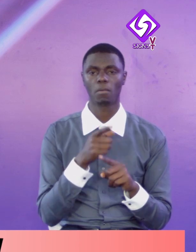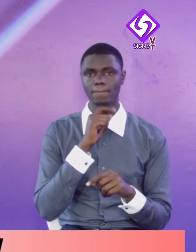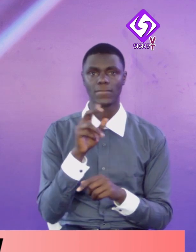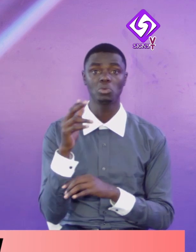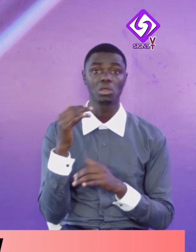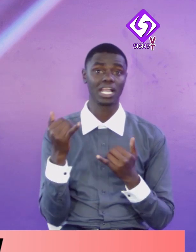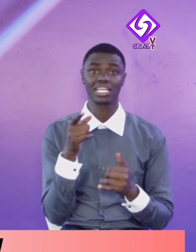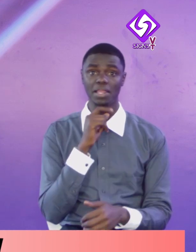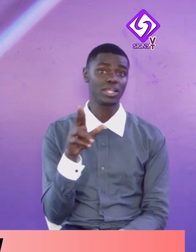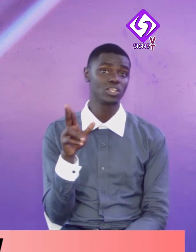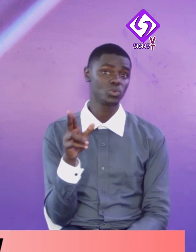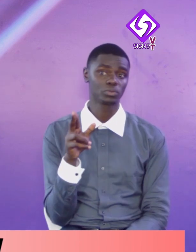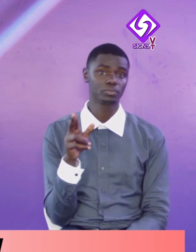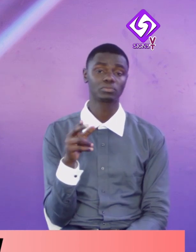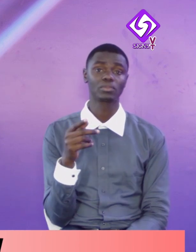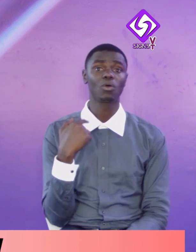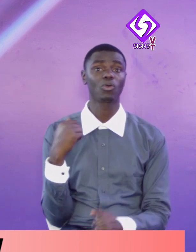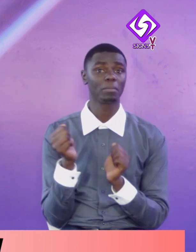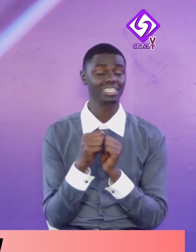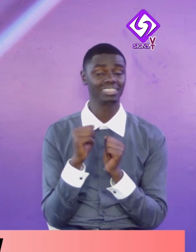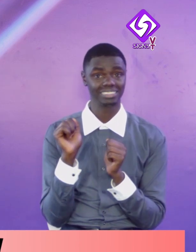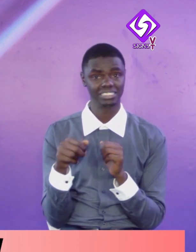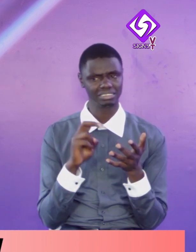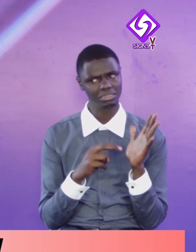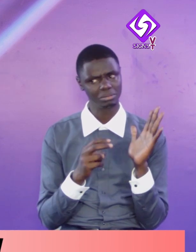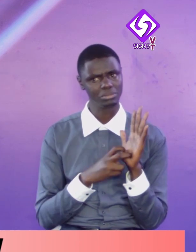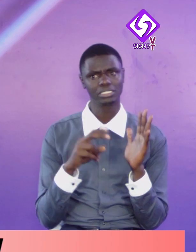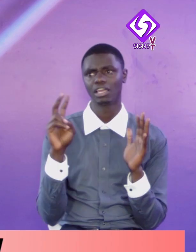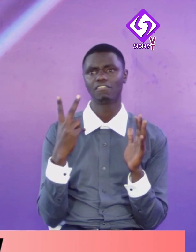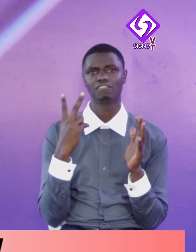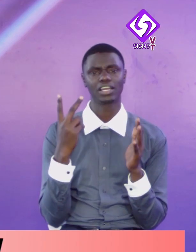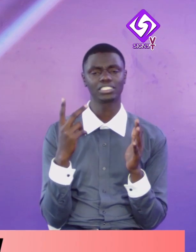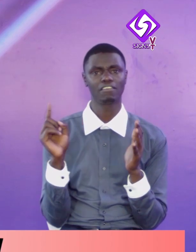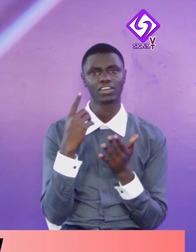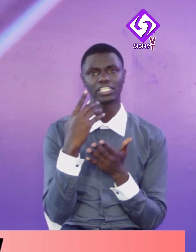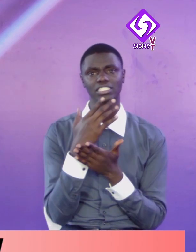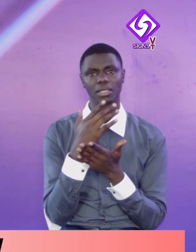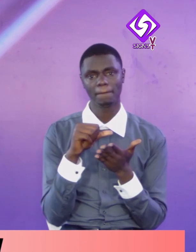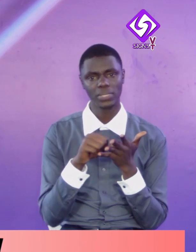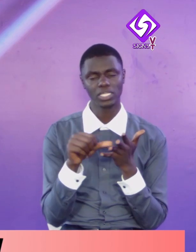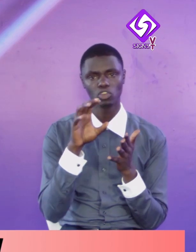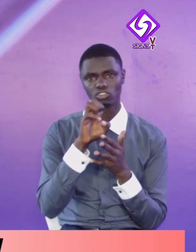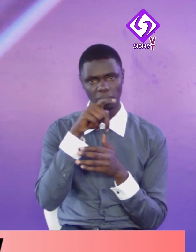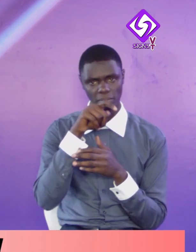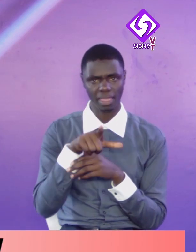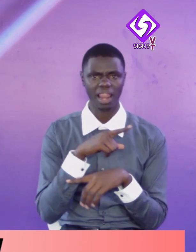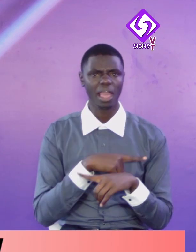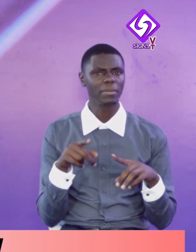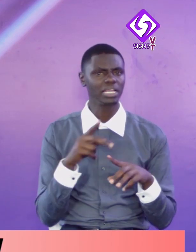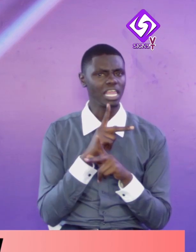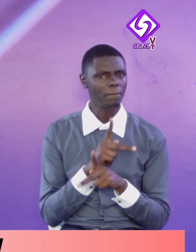at Manchester United, though they are number 10, which means they are on the first page of the English Premier League, how is the